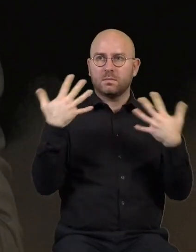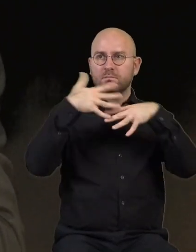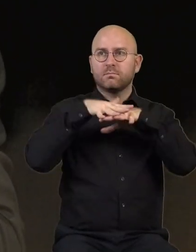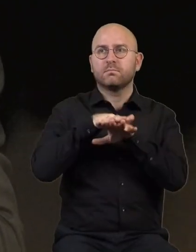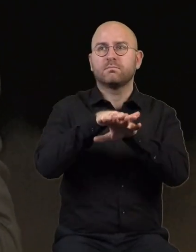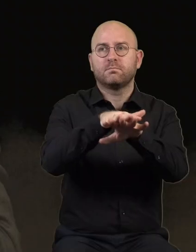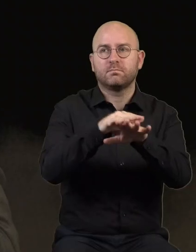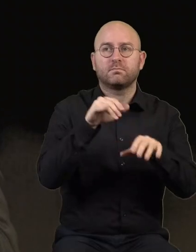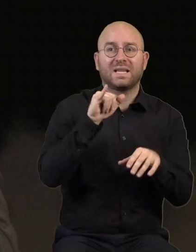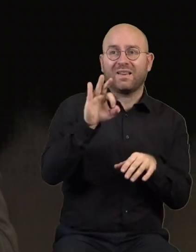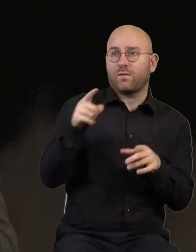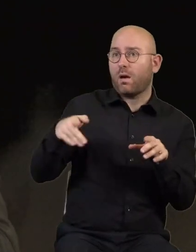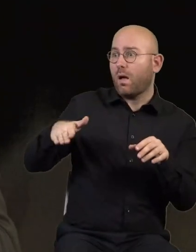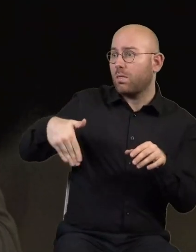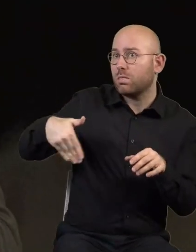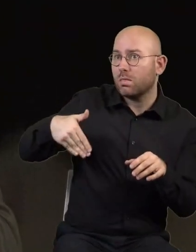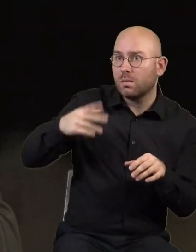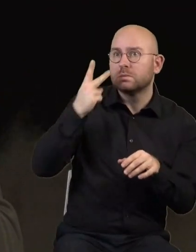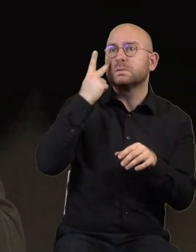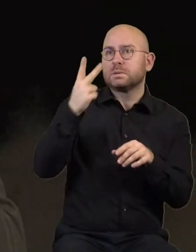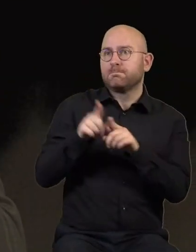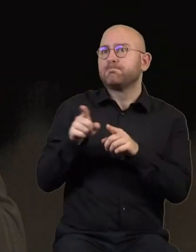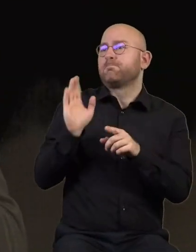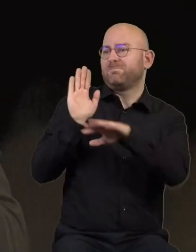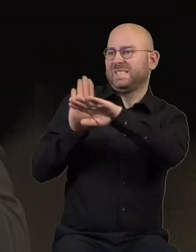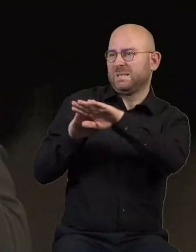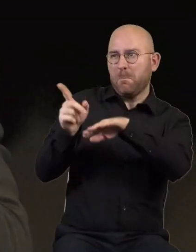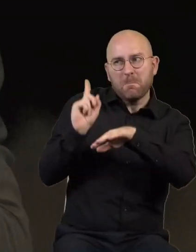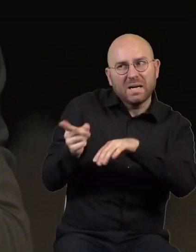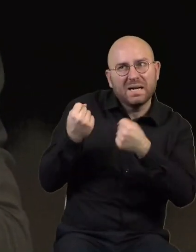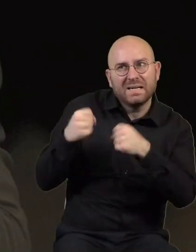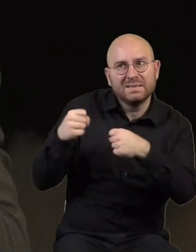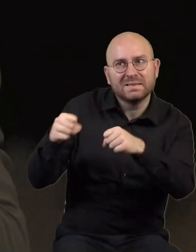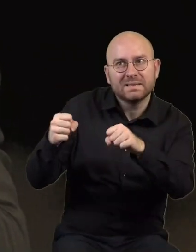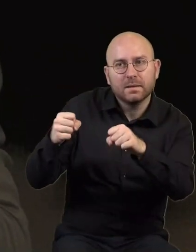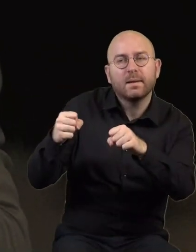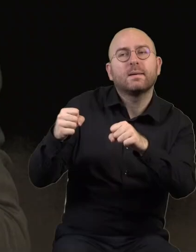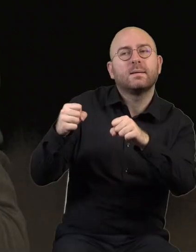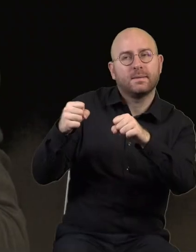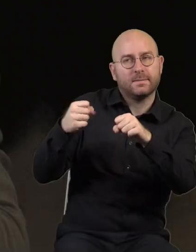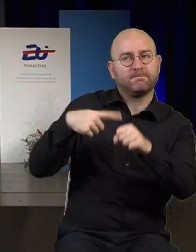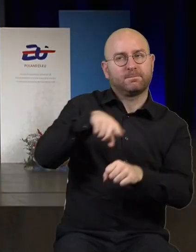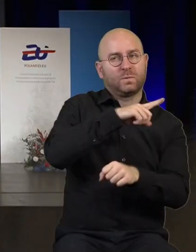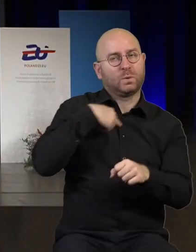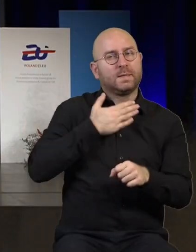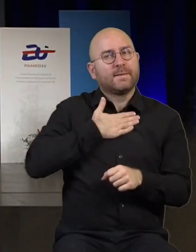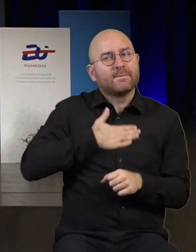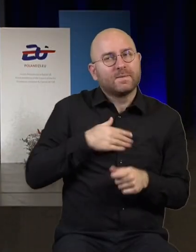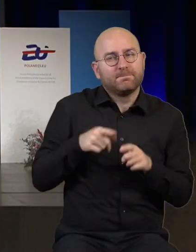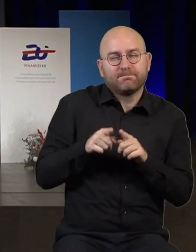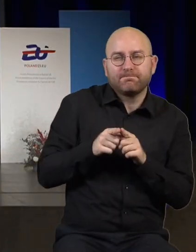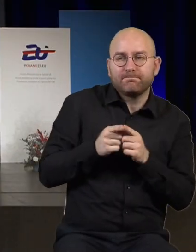you know, many of the mandates. We're obviously with Cohesion Policy, but we're working through Connecting Europe Facility. We work with